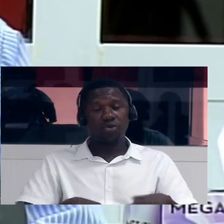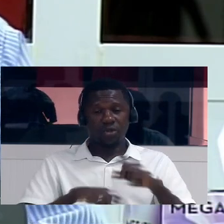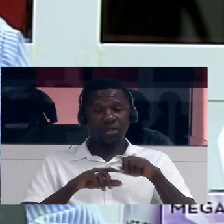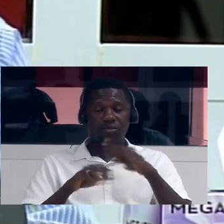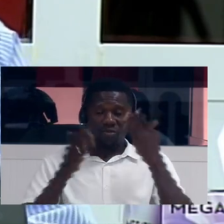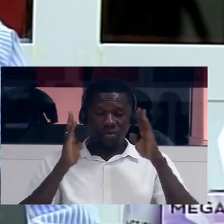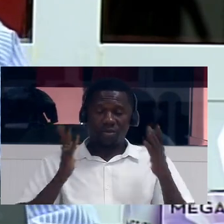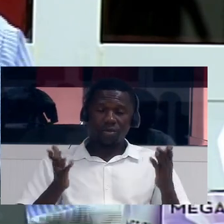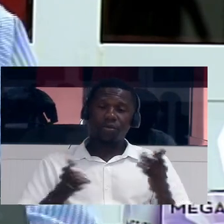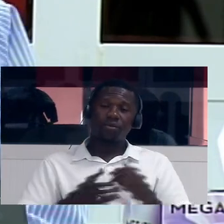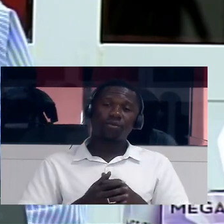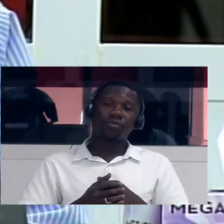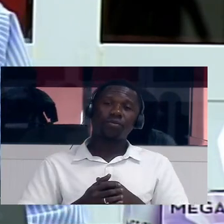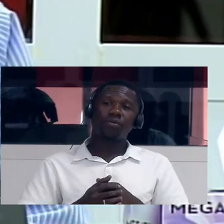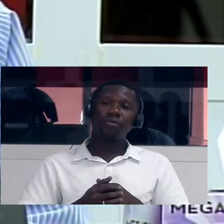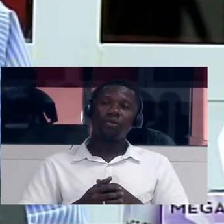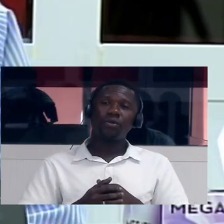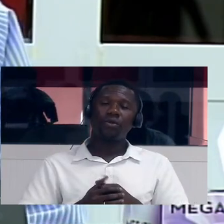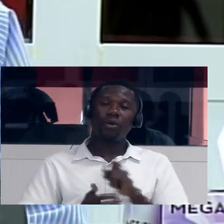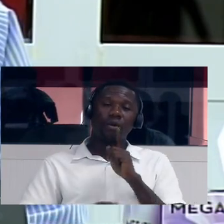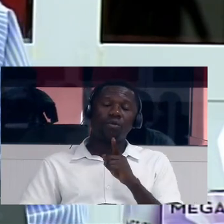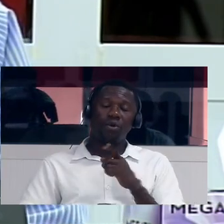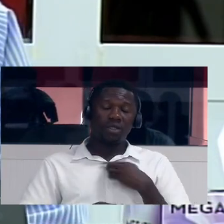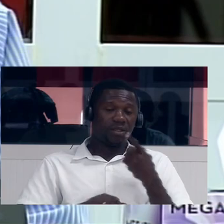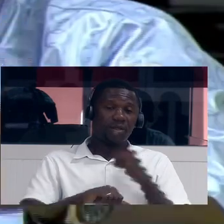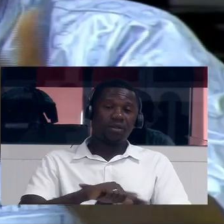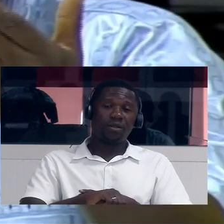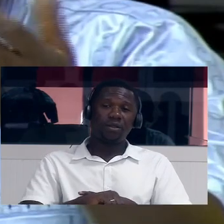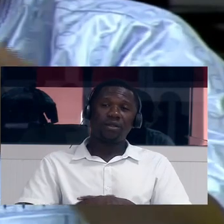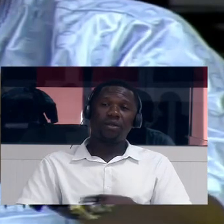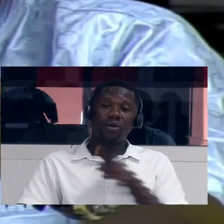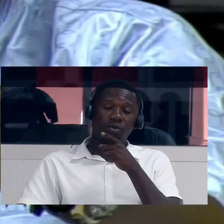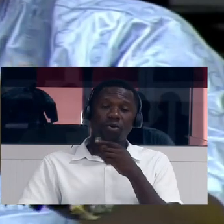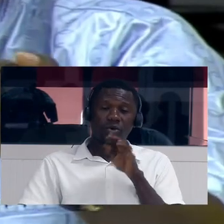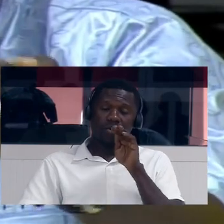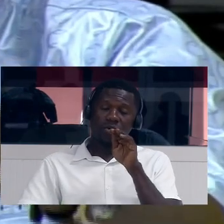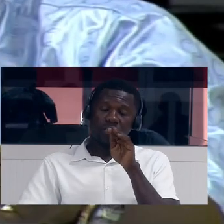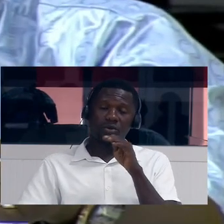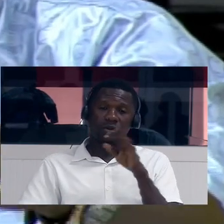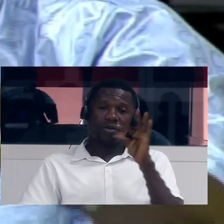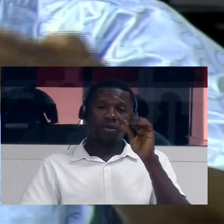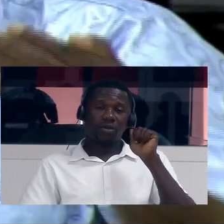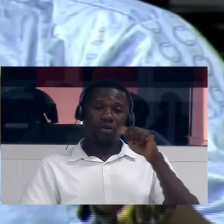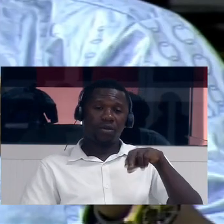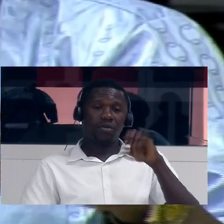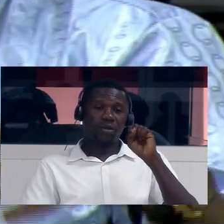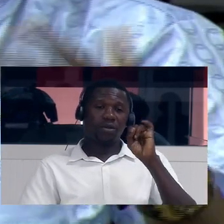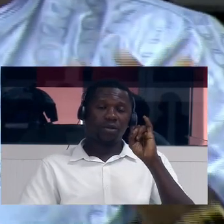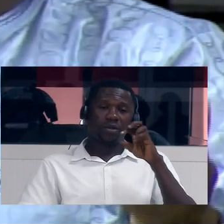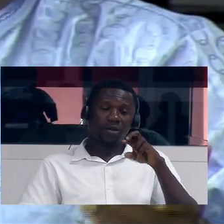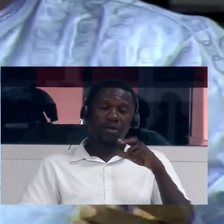We would come to that gradually. But at this stage, you were called. Tamsir came to your